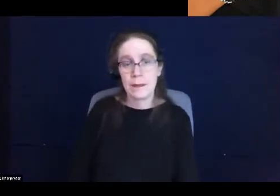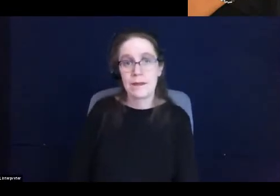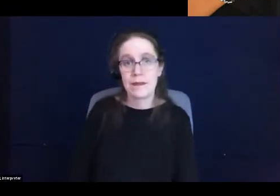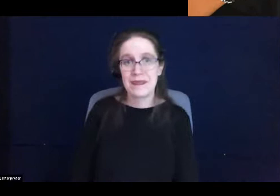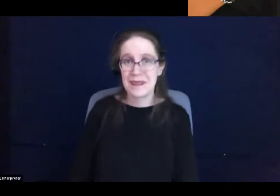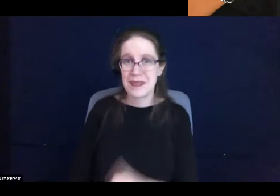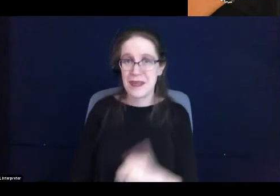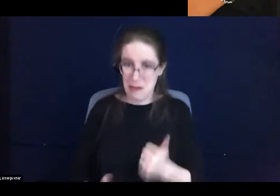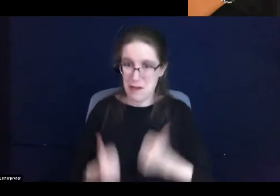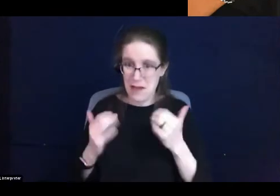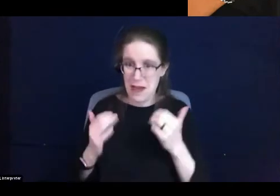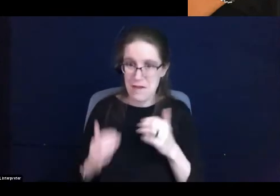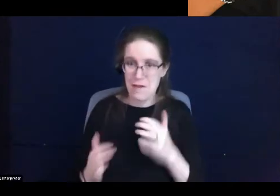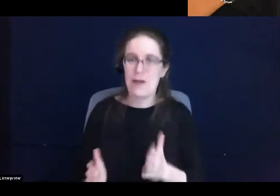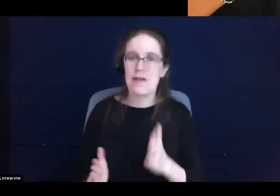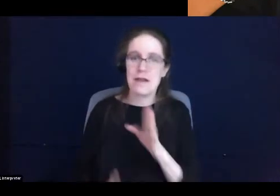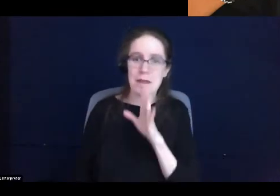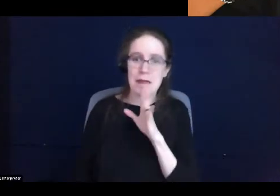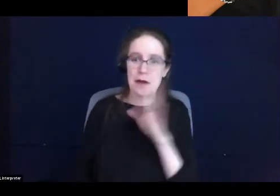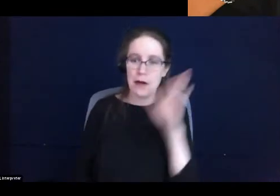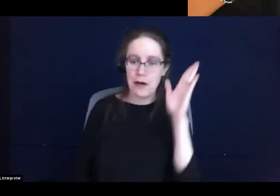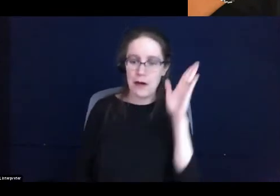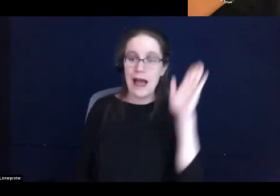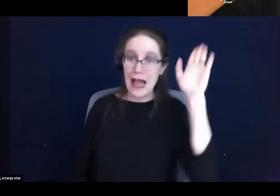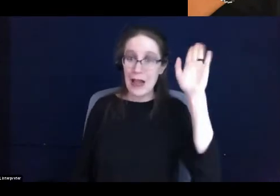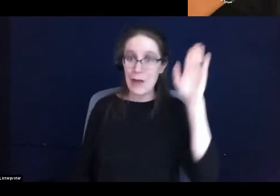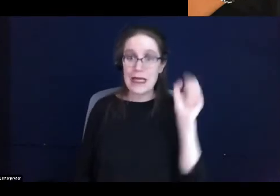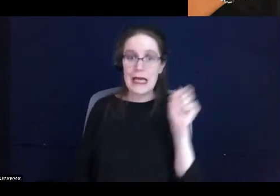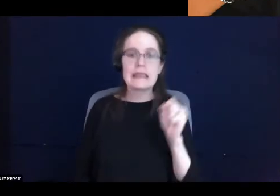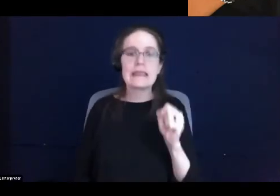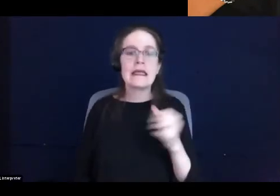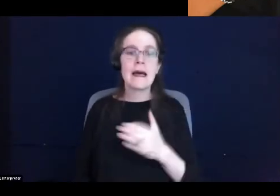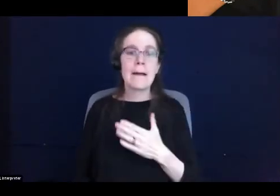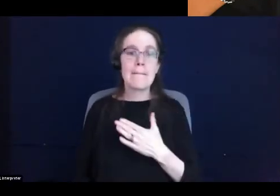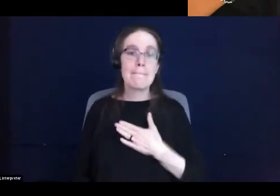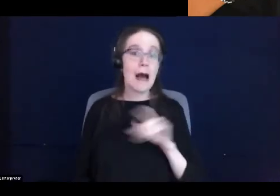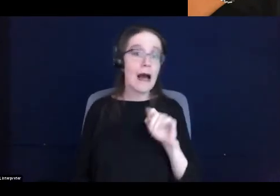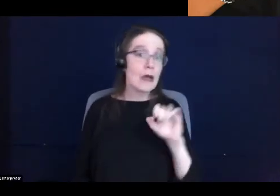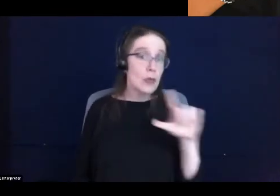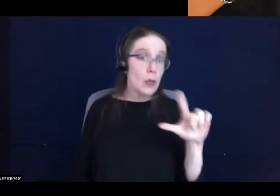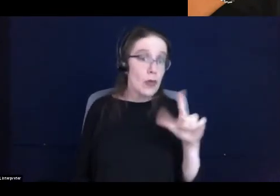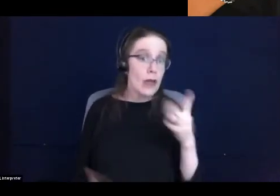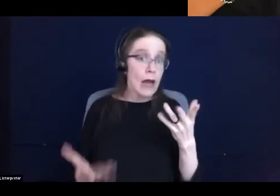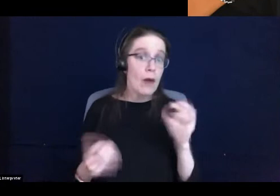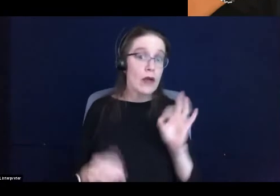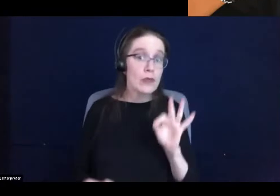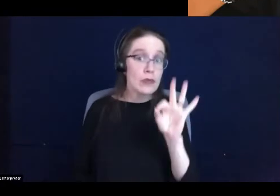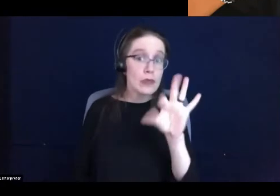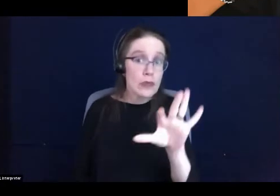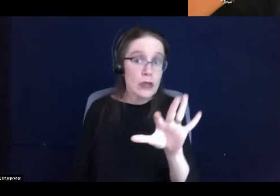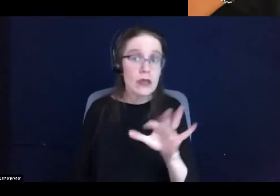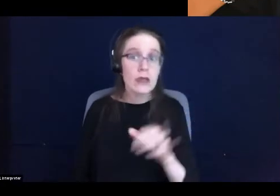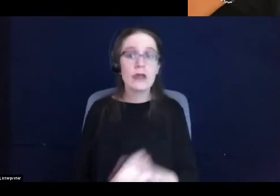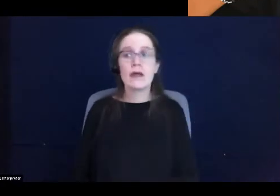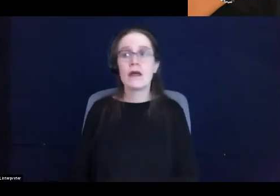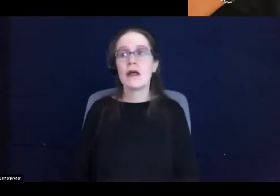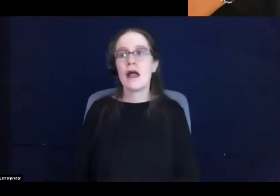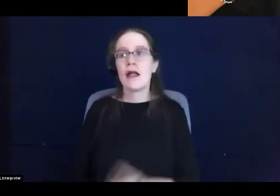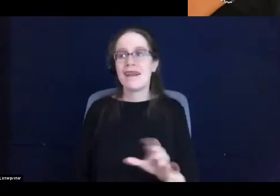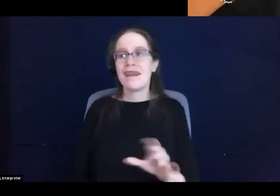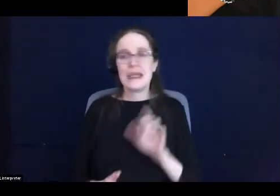Hi. Yes, the tool that I wanted to suggest is the tool that is used,